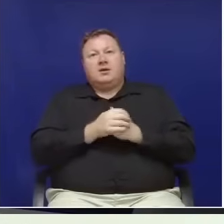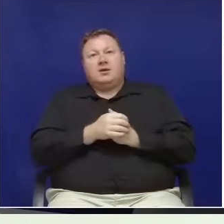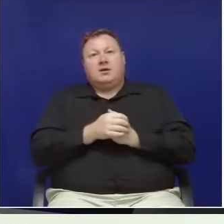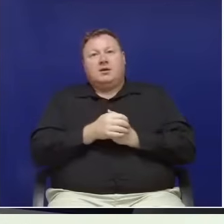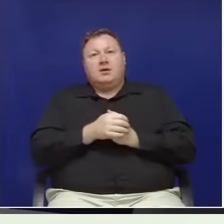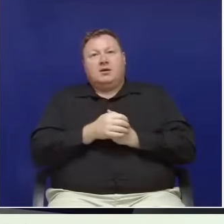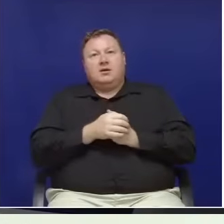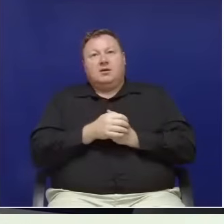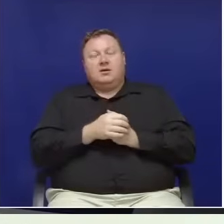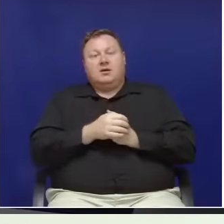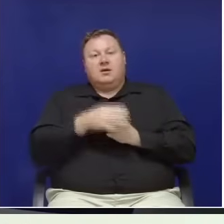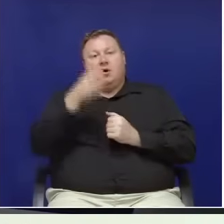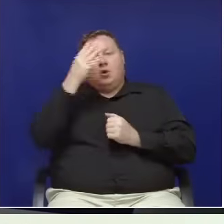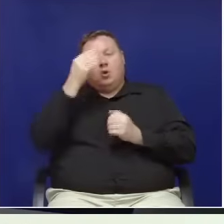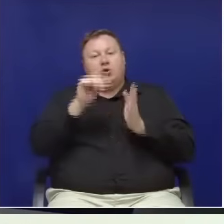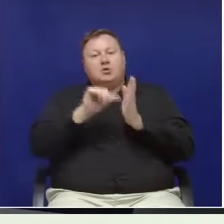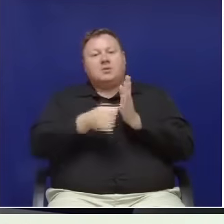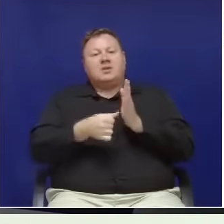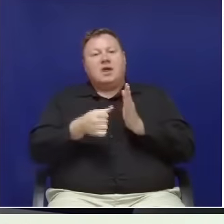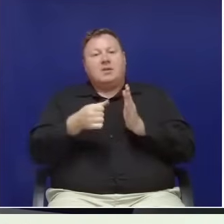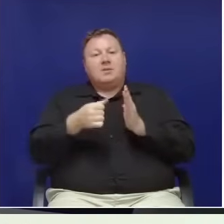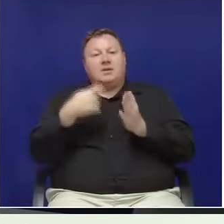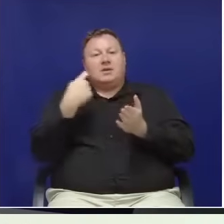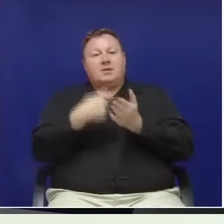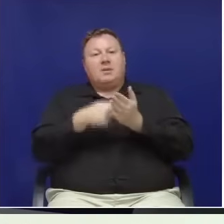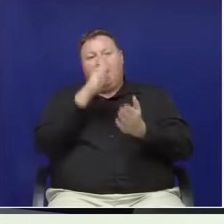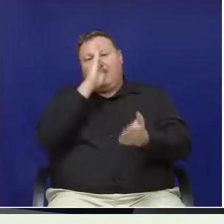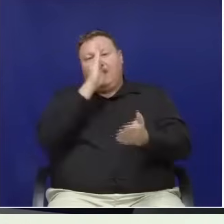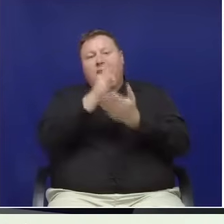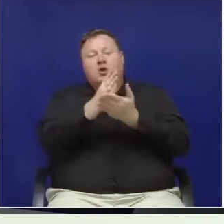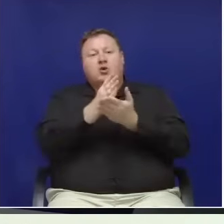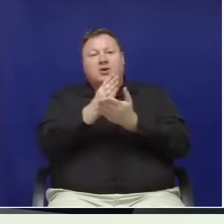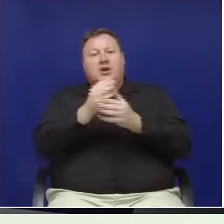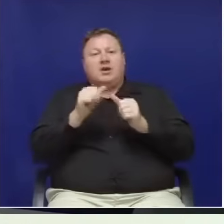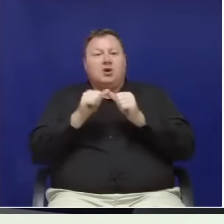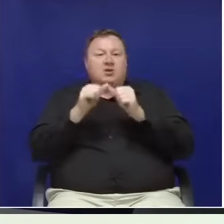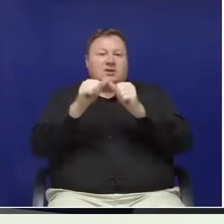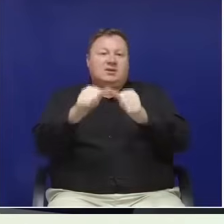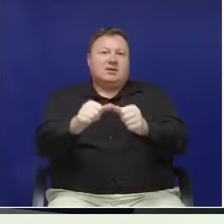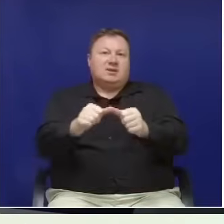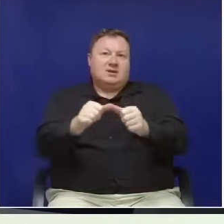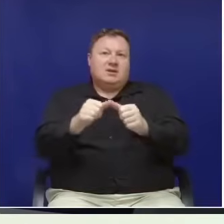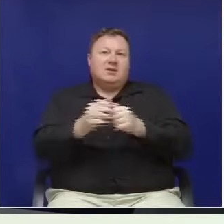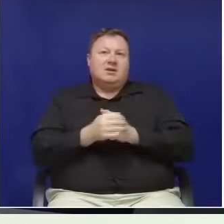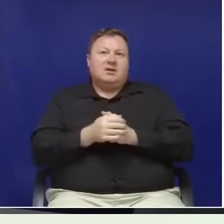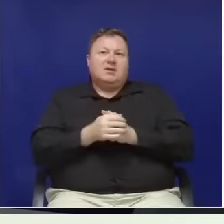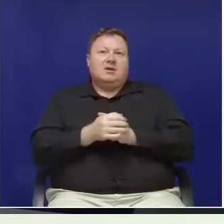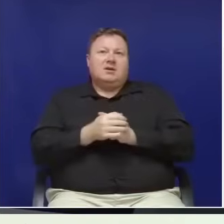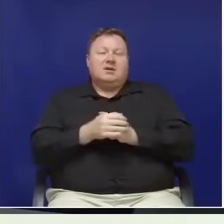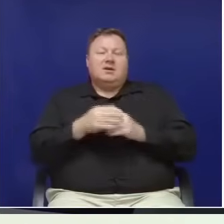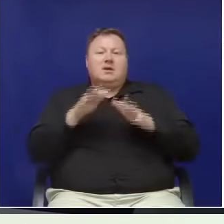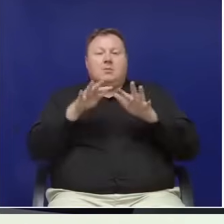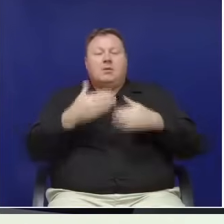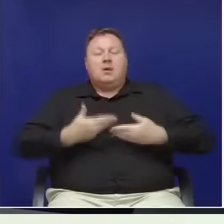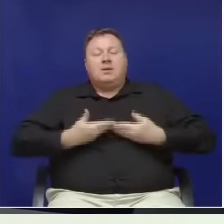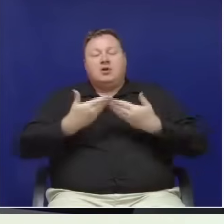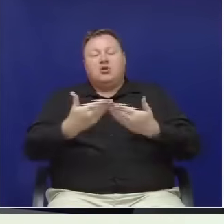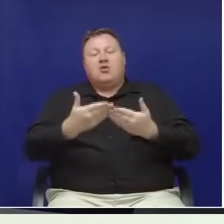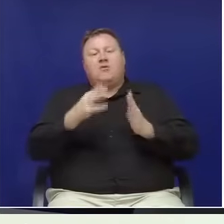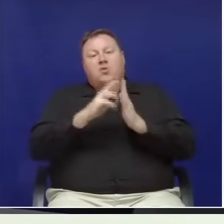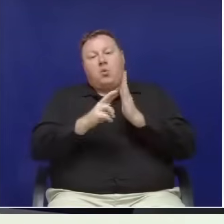learnership stipends are paid accurately, consistently, and in accordance with public service